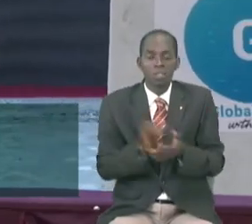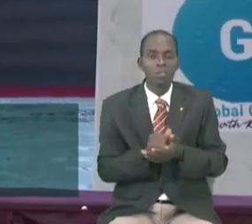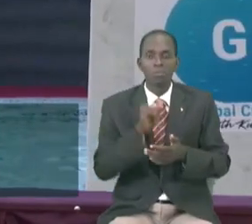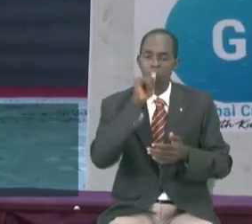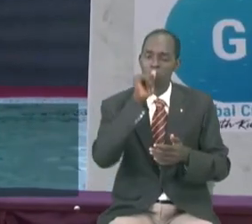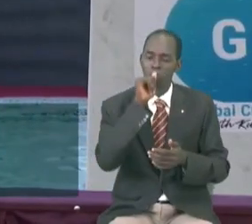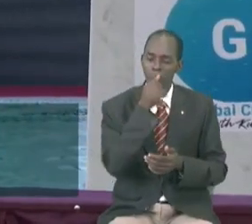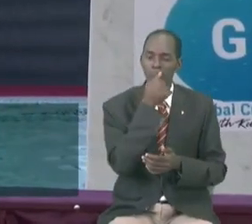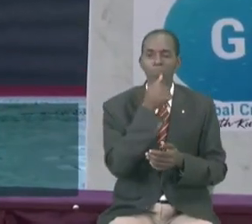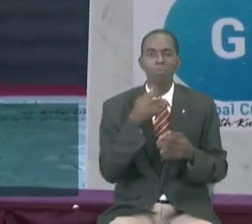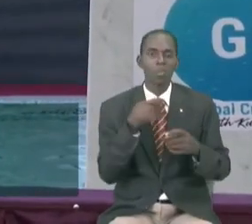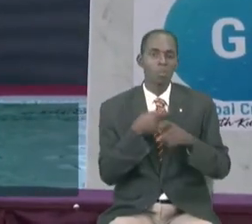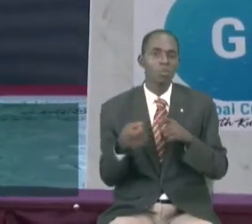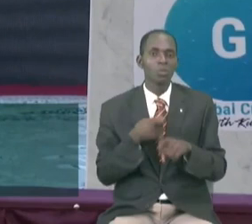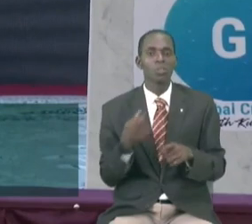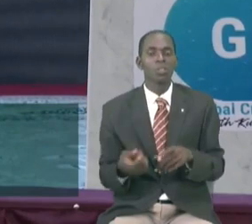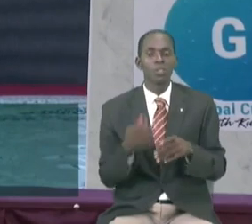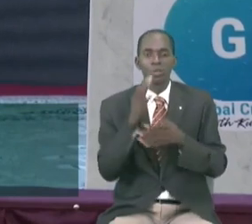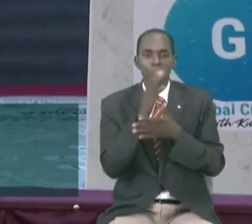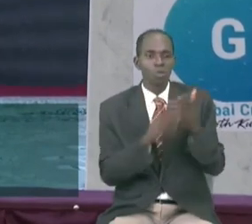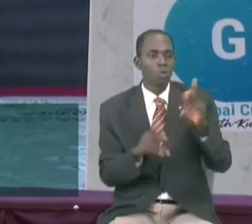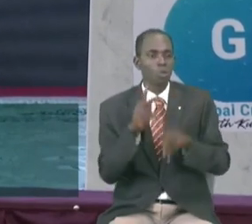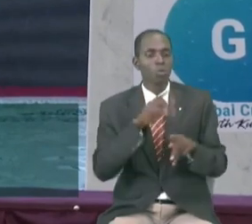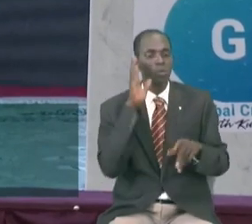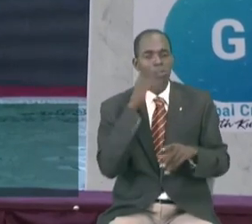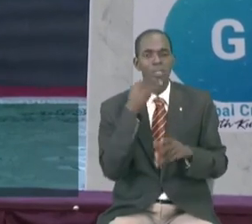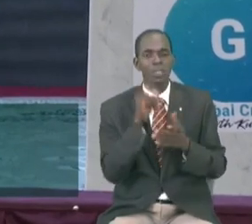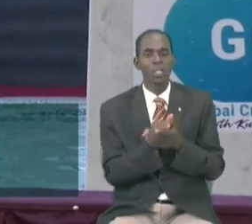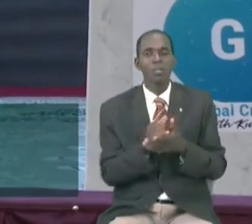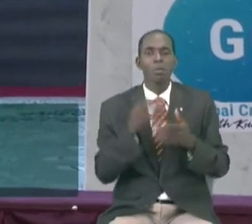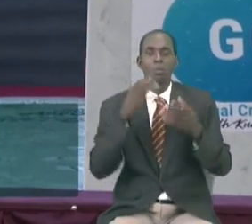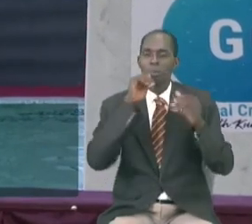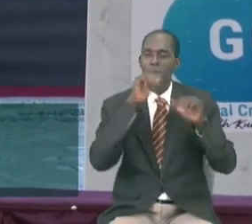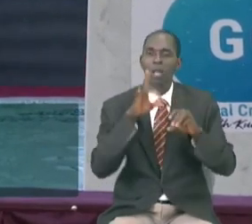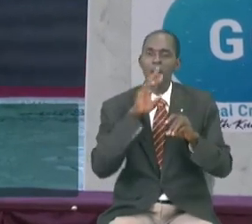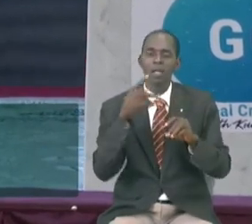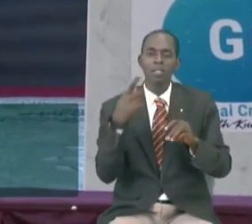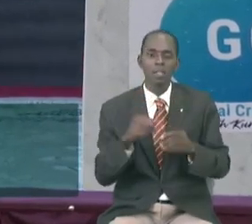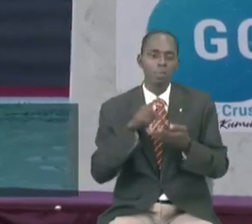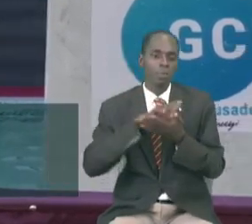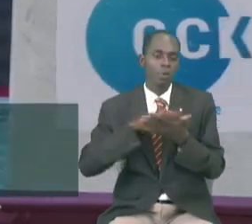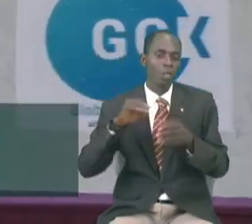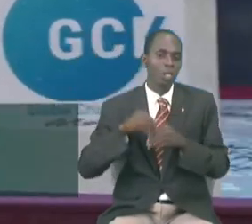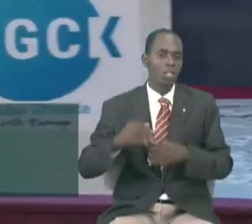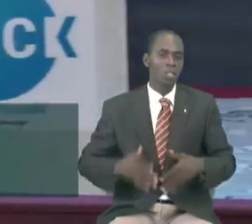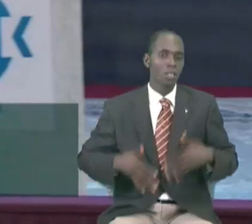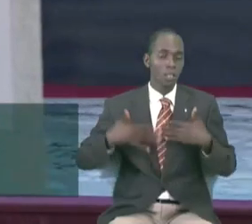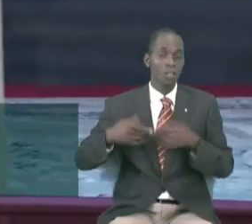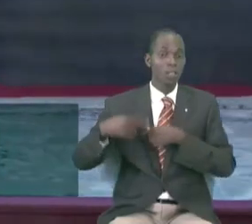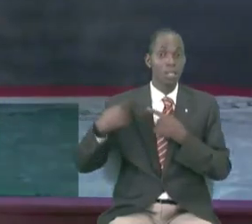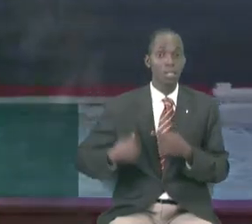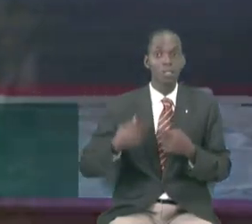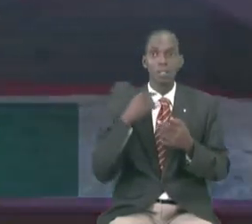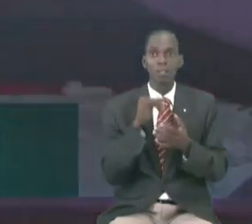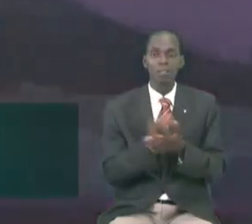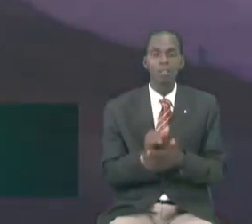say, Pastor, come, look at her sign, look at her name. Her name is not deeper life. Why not? And if I go there and